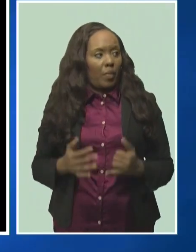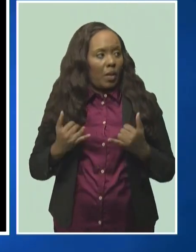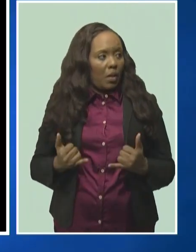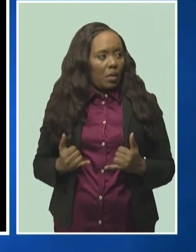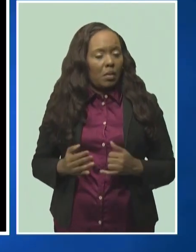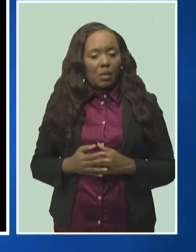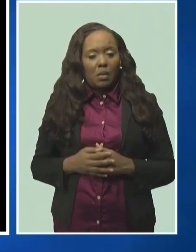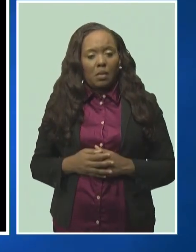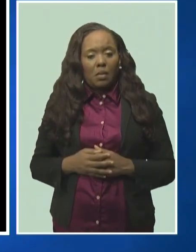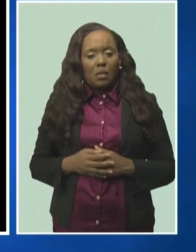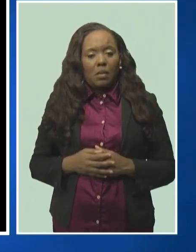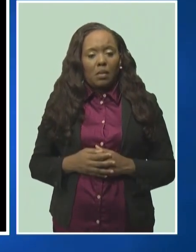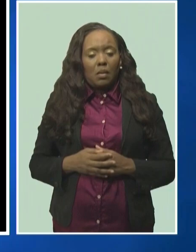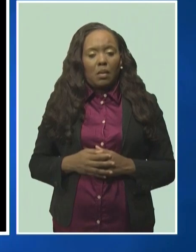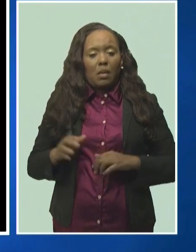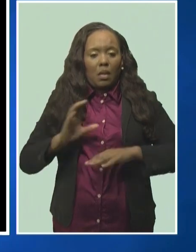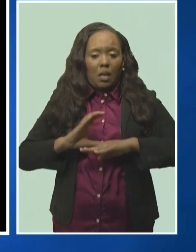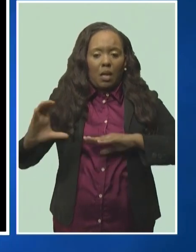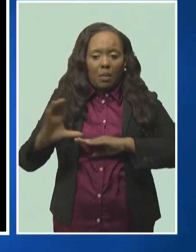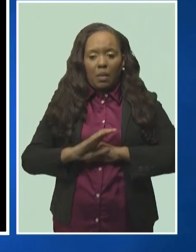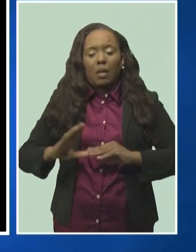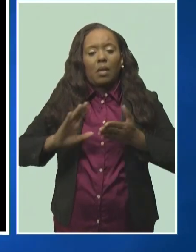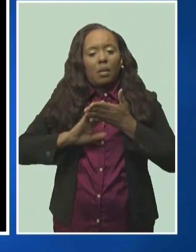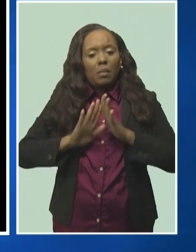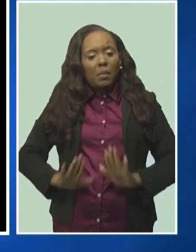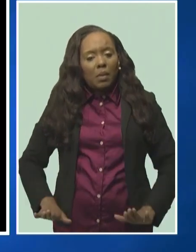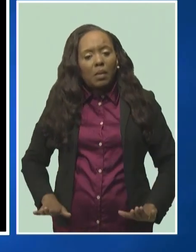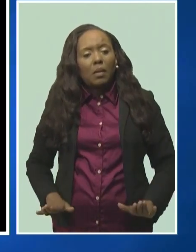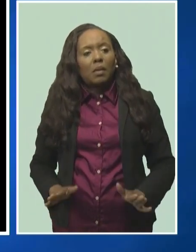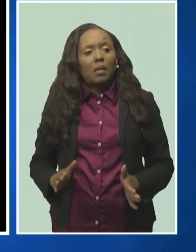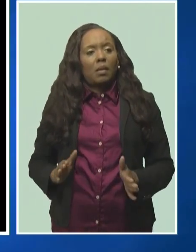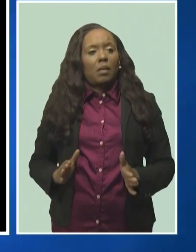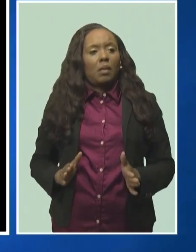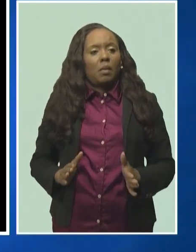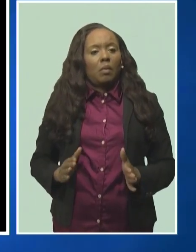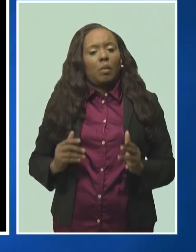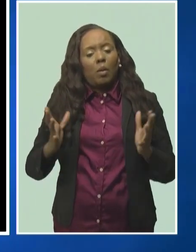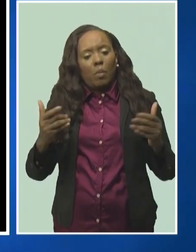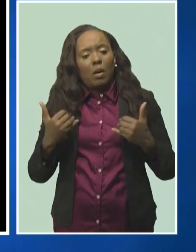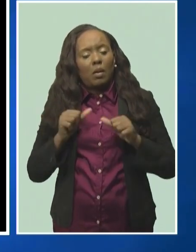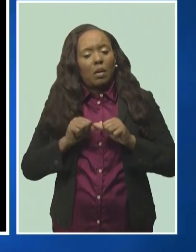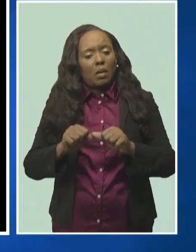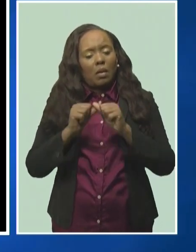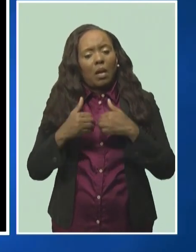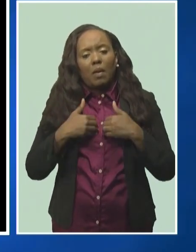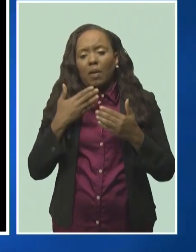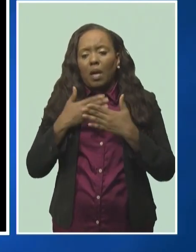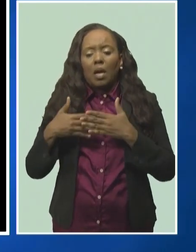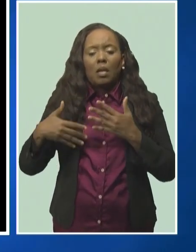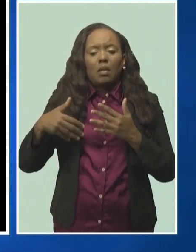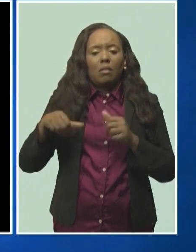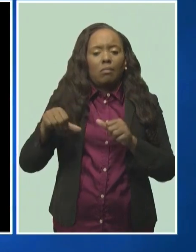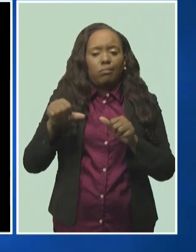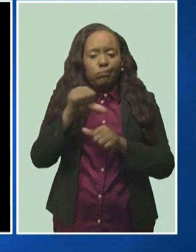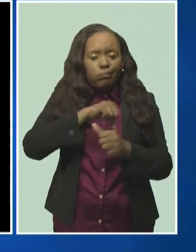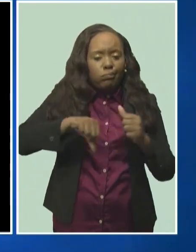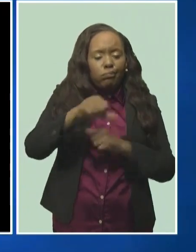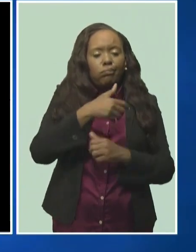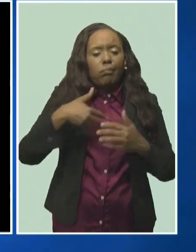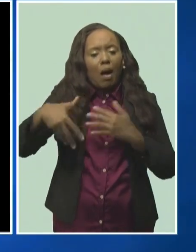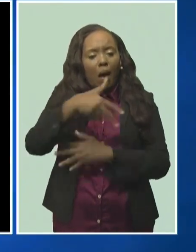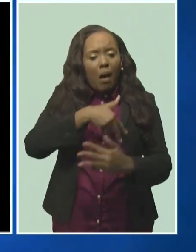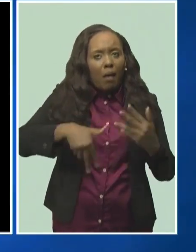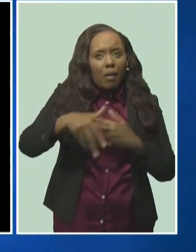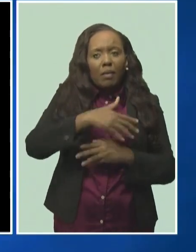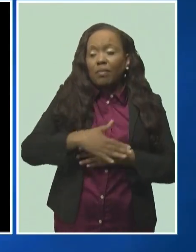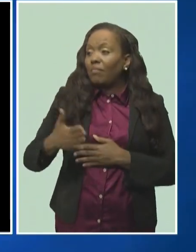the Caribbean as a zone of peace. Both parties are obliged to do that and have good neighborly relations in the interim. Absolutely. Okay, well, thank